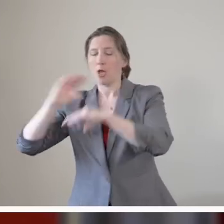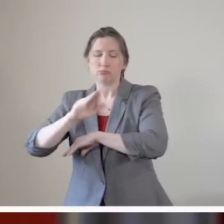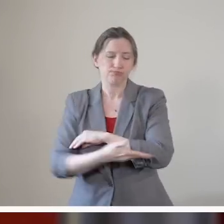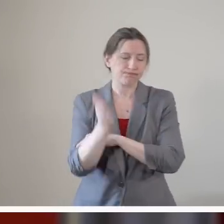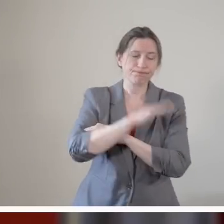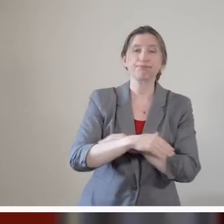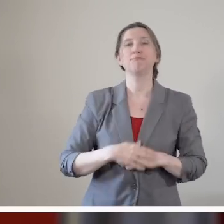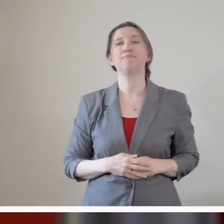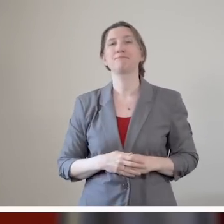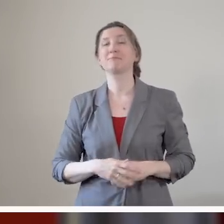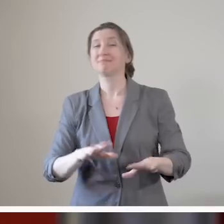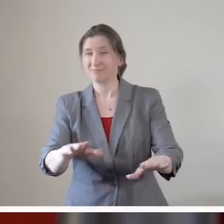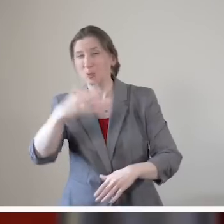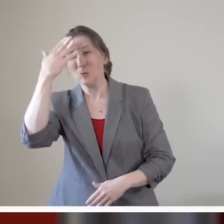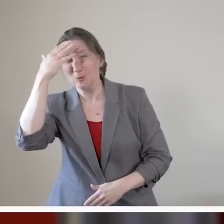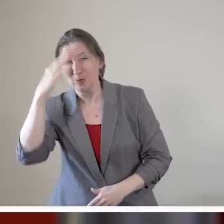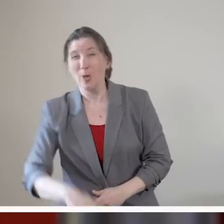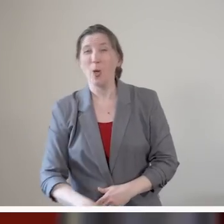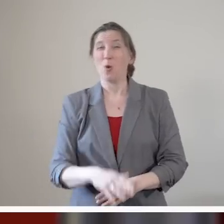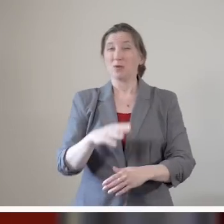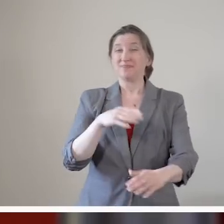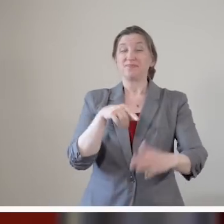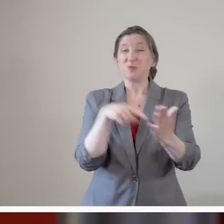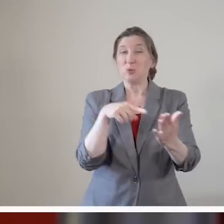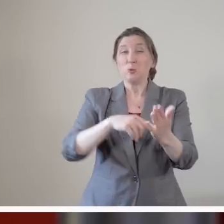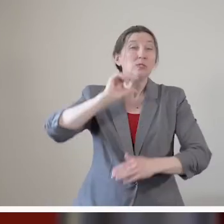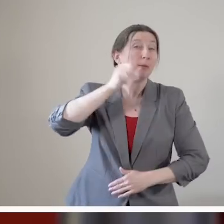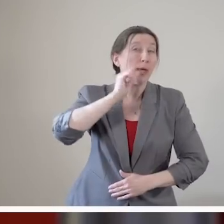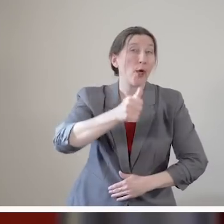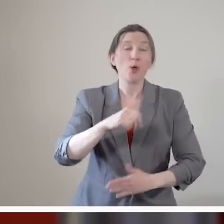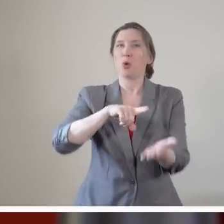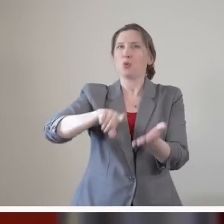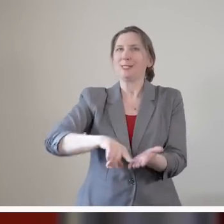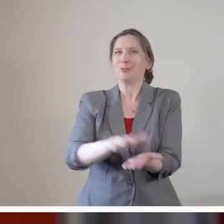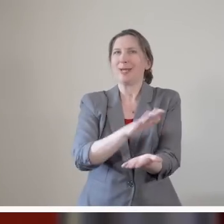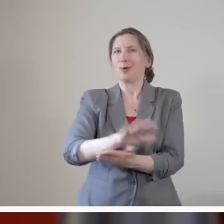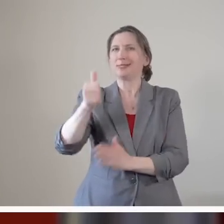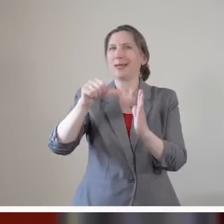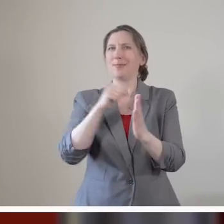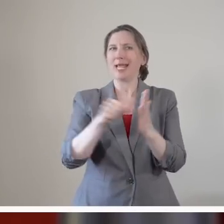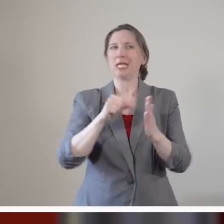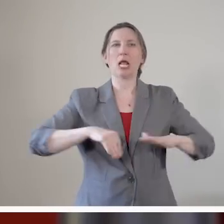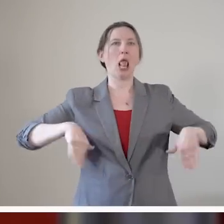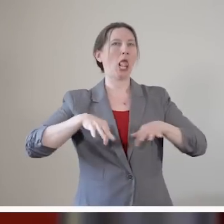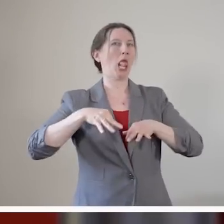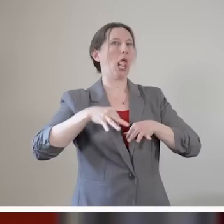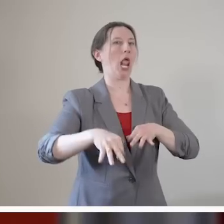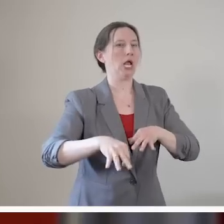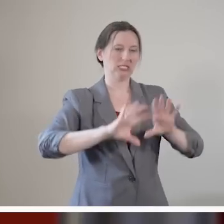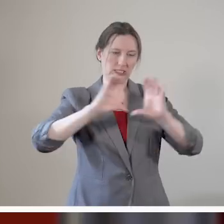coffee. All of us survived BSing a 10-page research paper the day it was due.